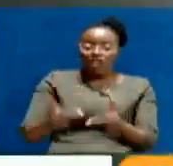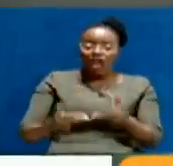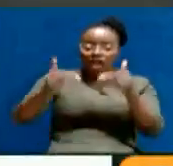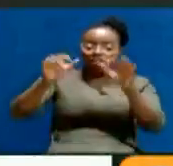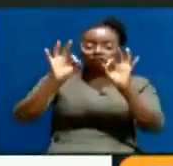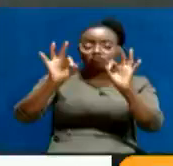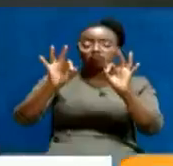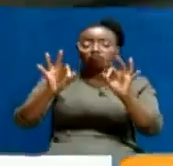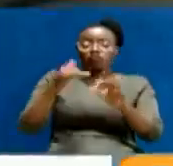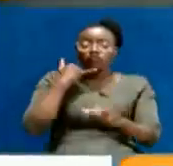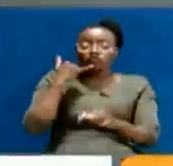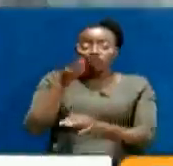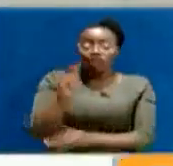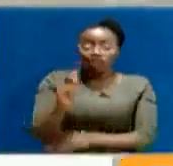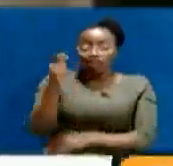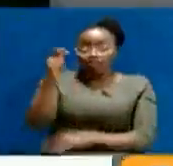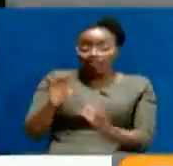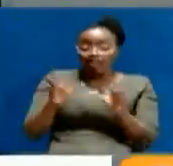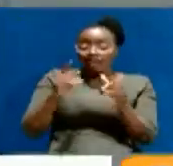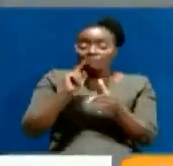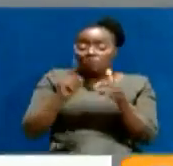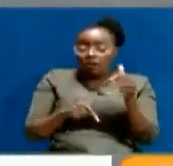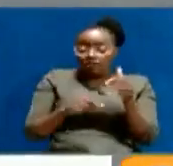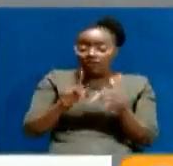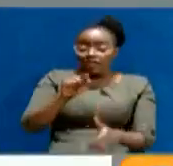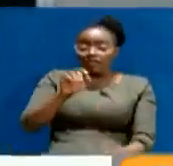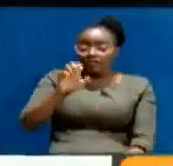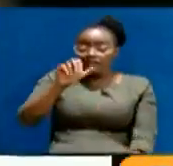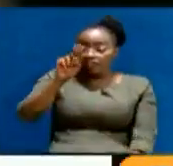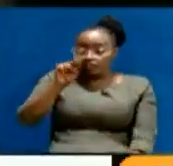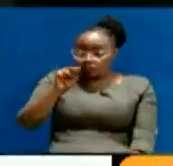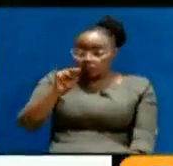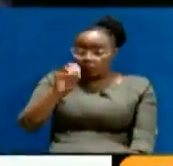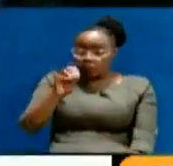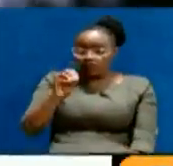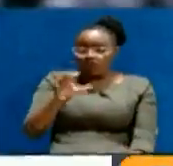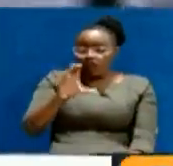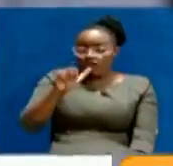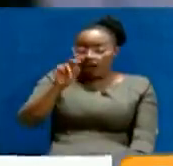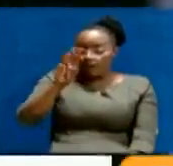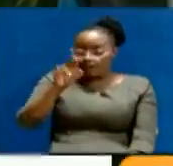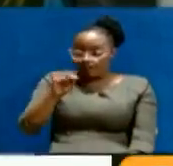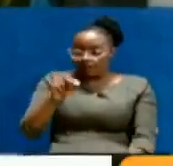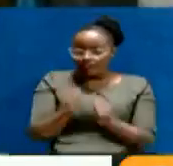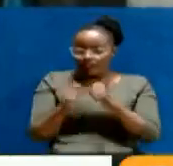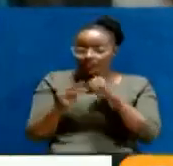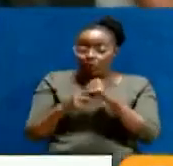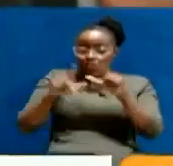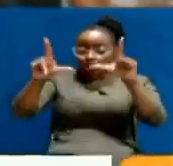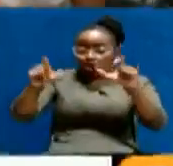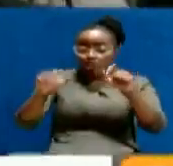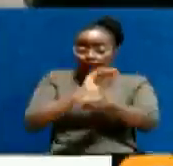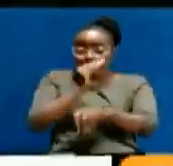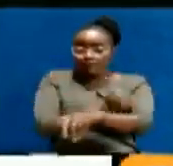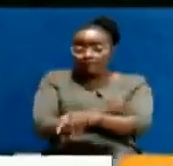high-end devices in Kenya. The company says the Tecno Camon 17 will compete on its photography capacity,